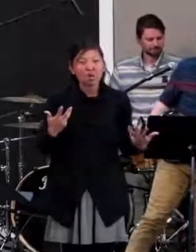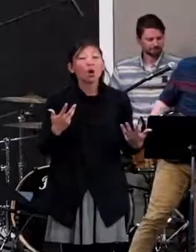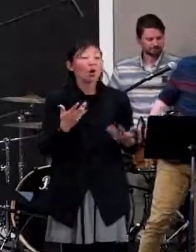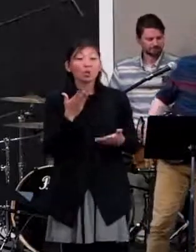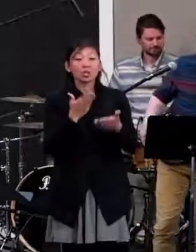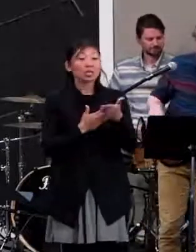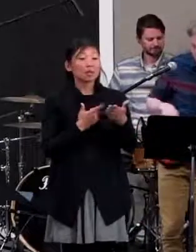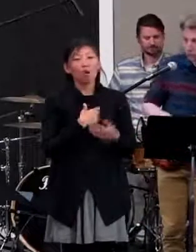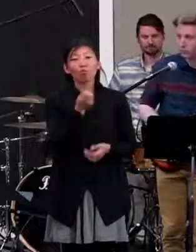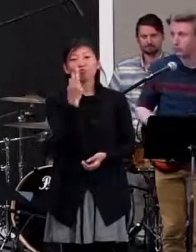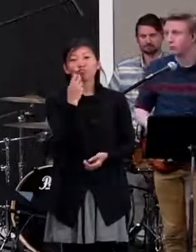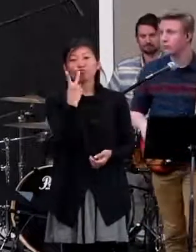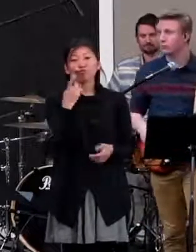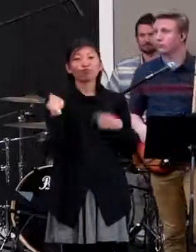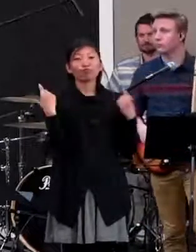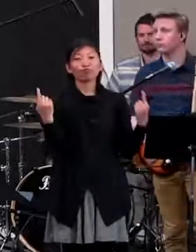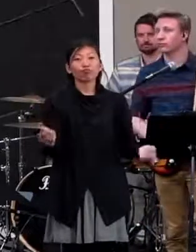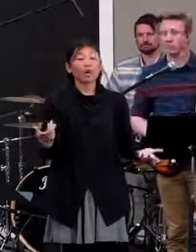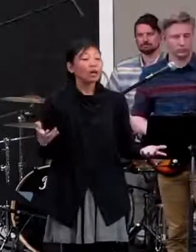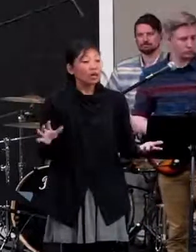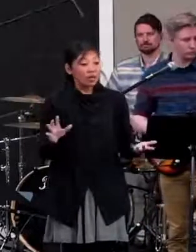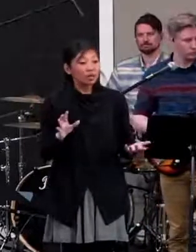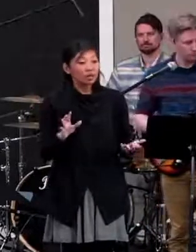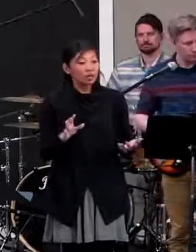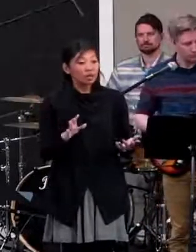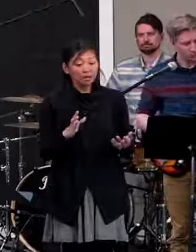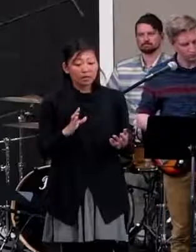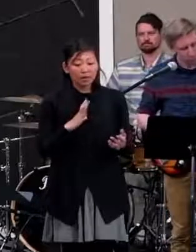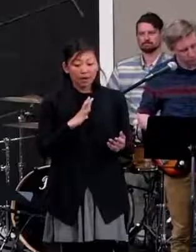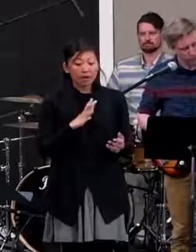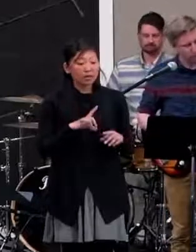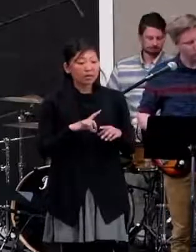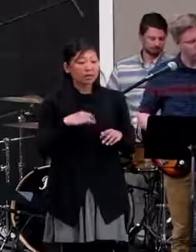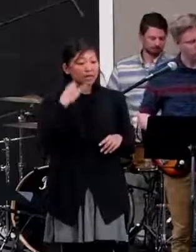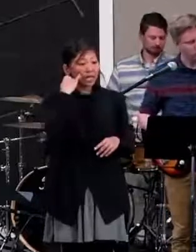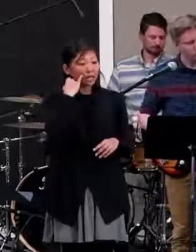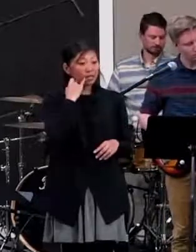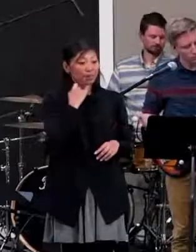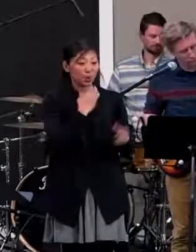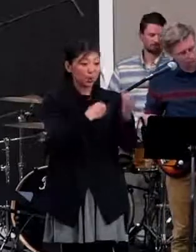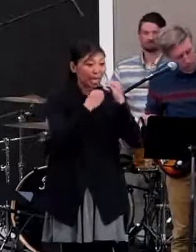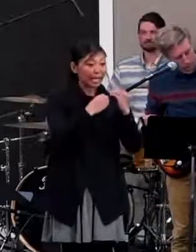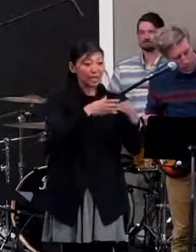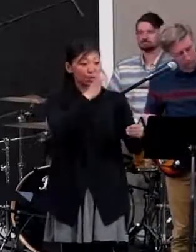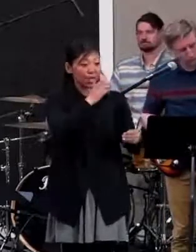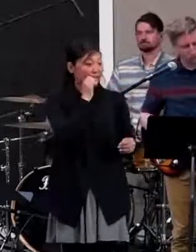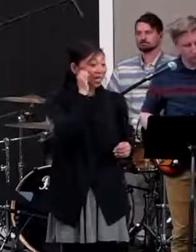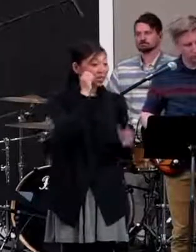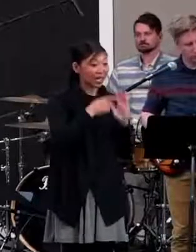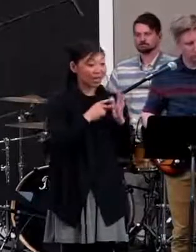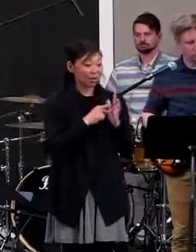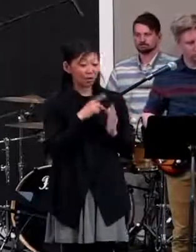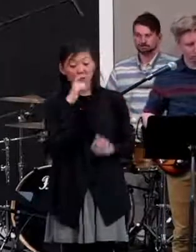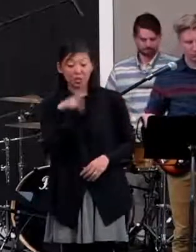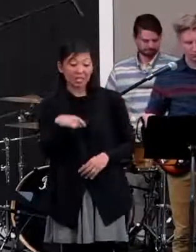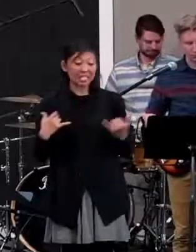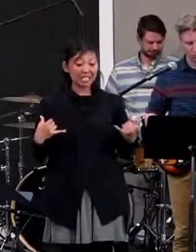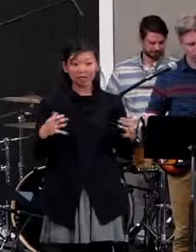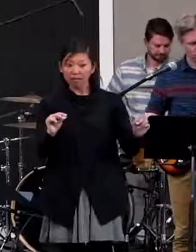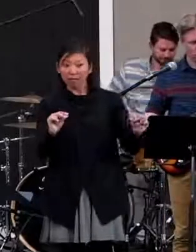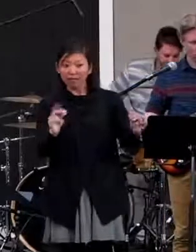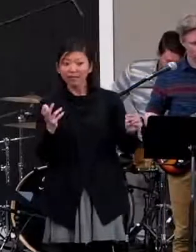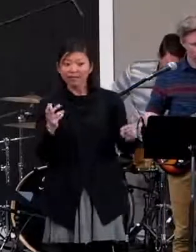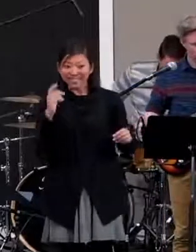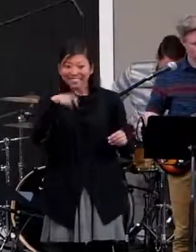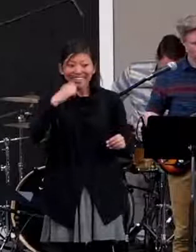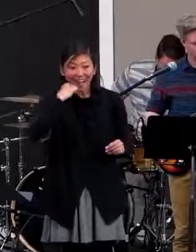eaten it 1,000 times. Well, here's the thing. Just because you ate and drank yesterday doesn't mean that you don't need to eat and drink today. In the same way,